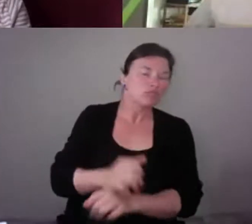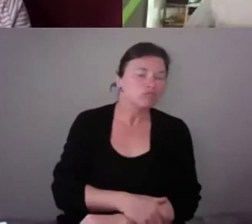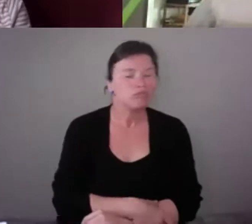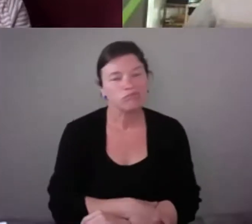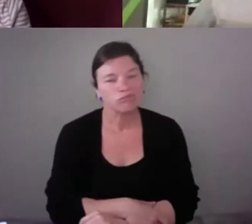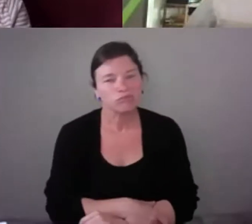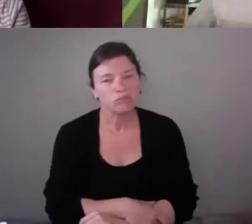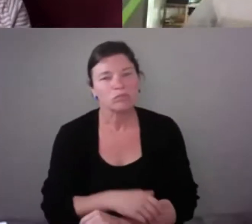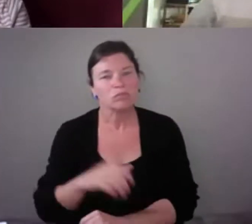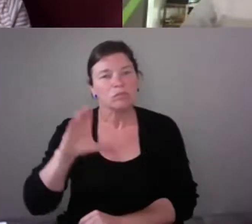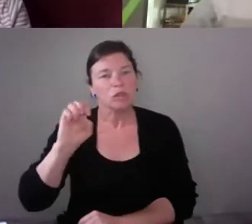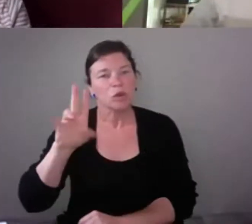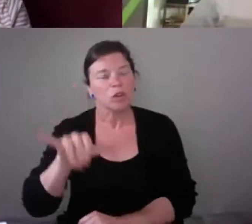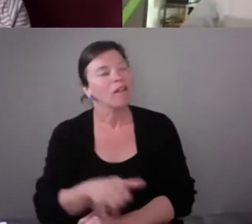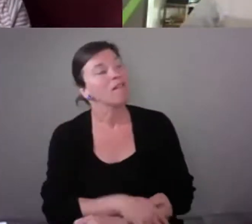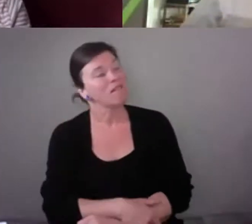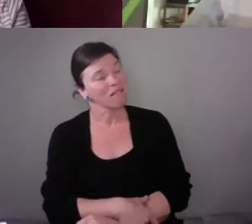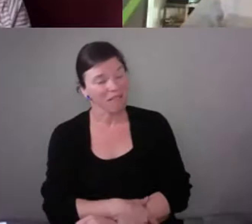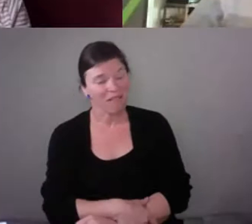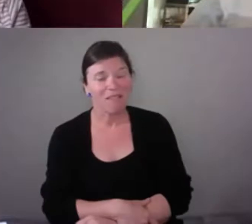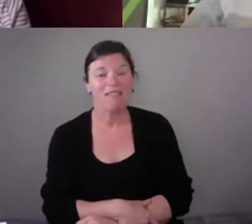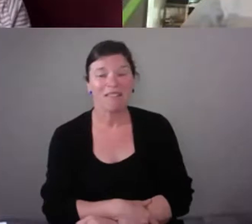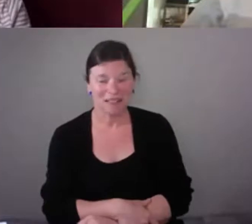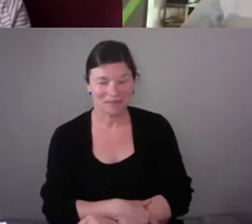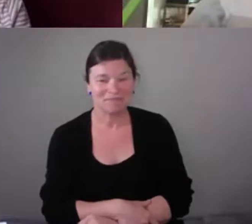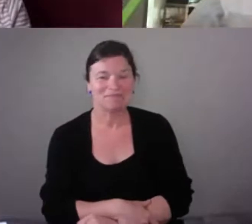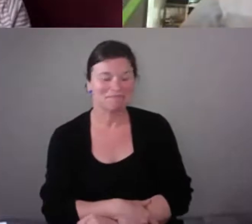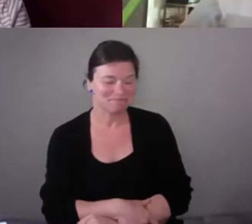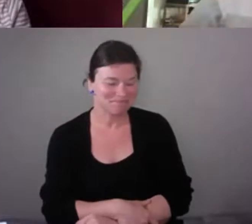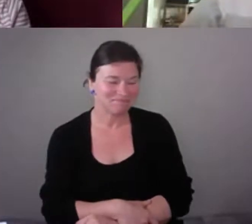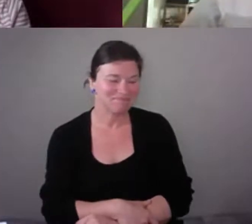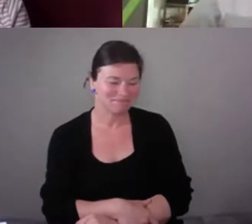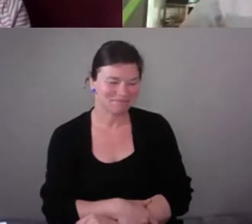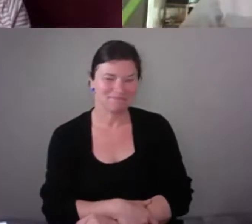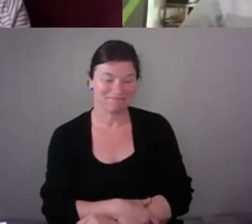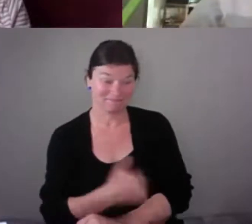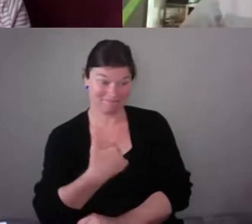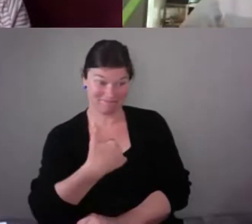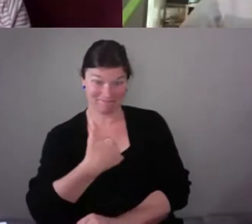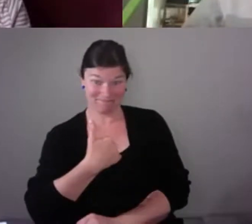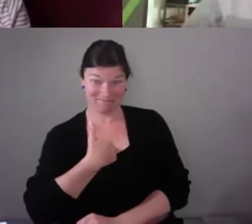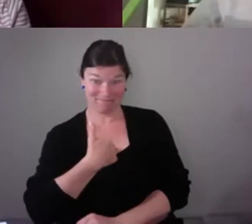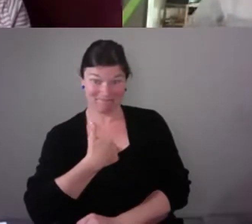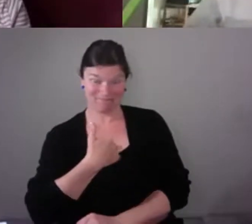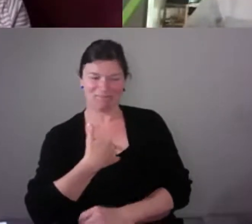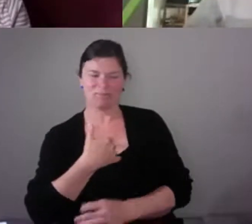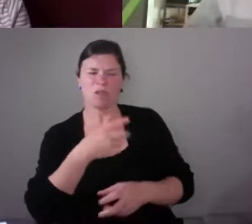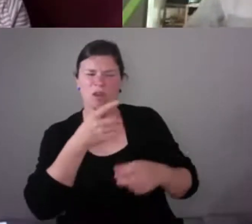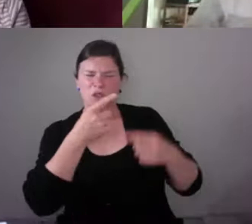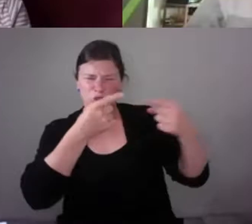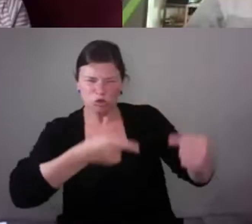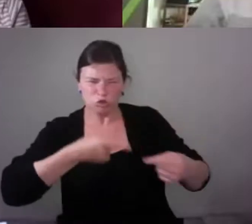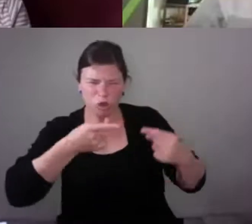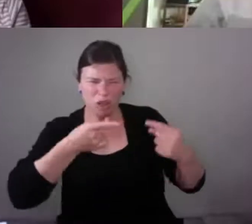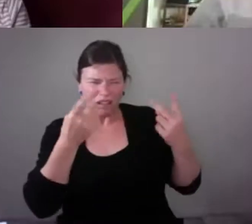Yep. So I have trouble seeing, so I have an iPhone too, and